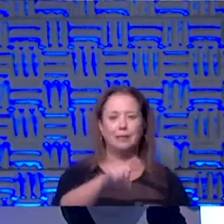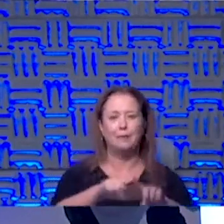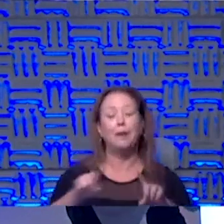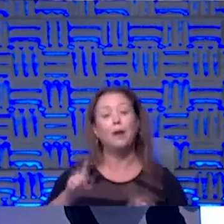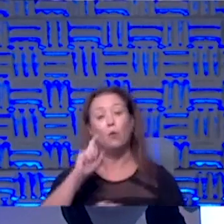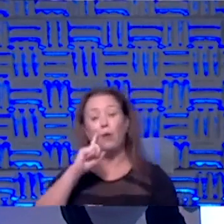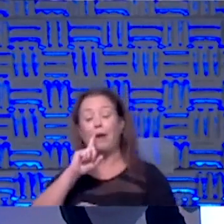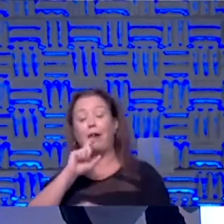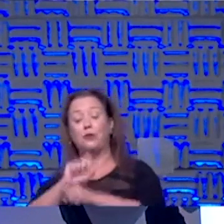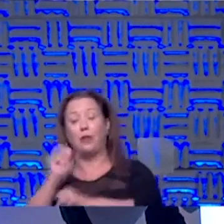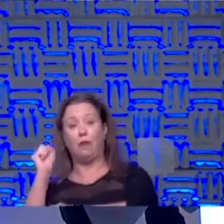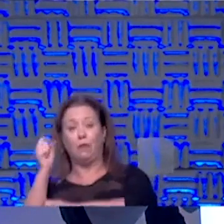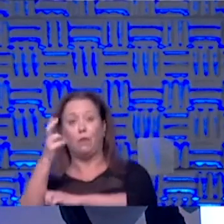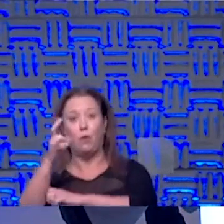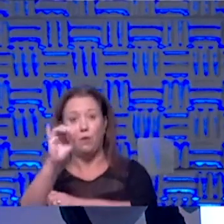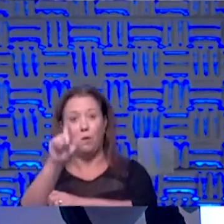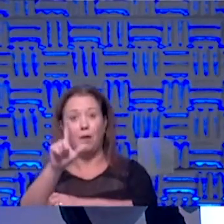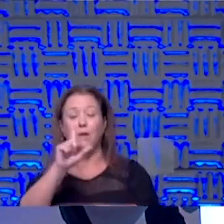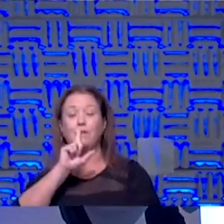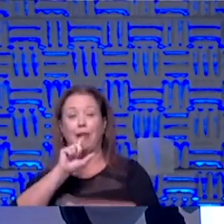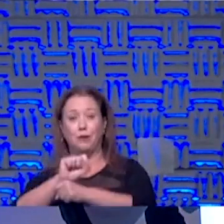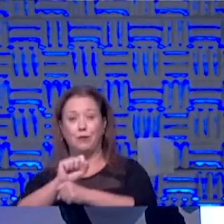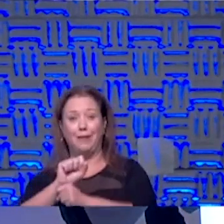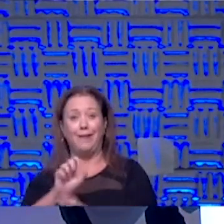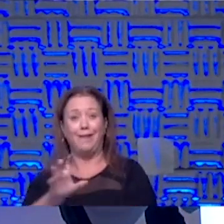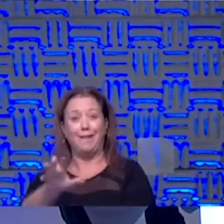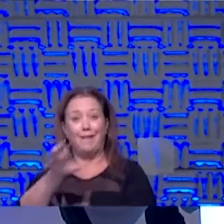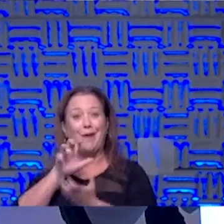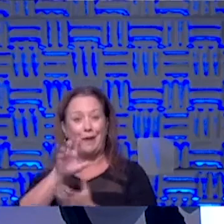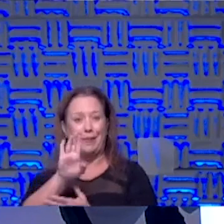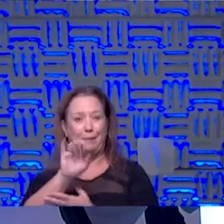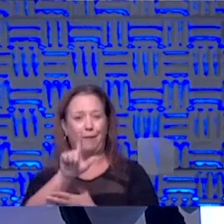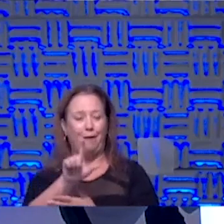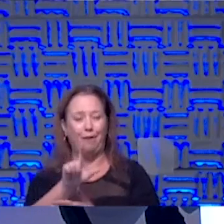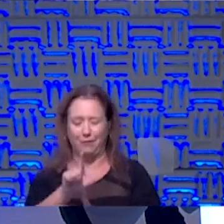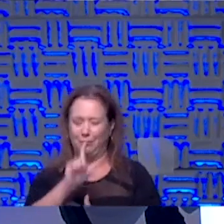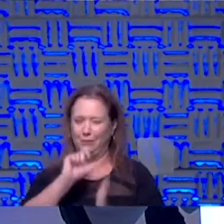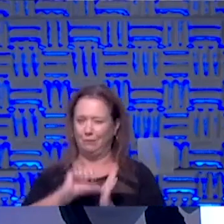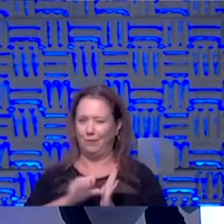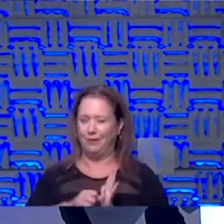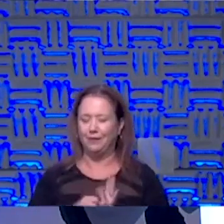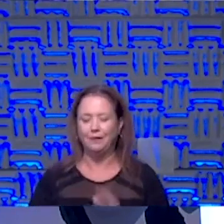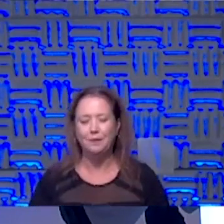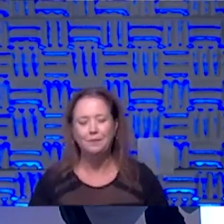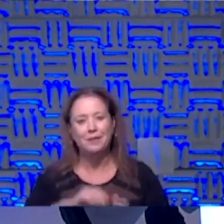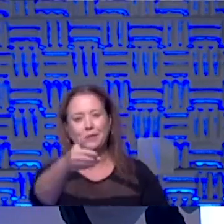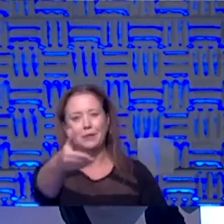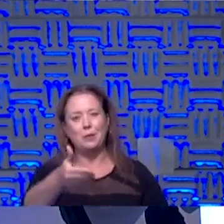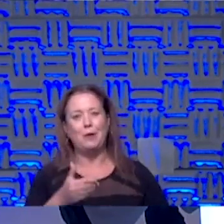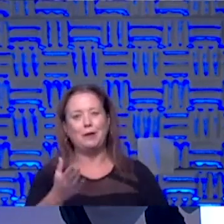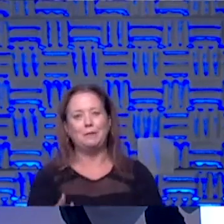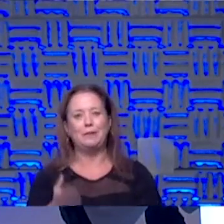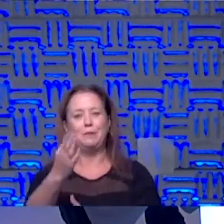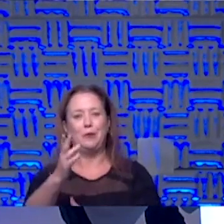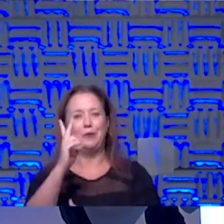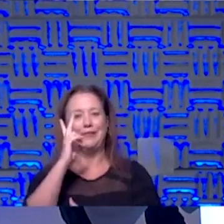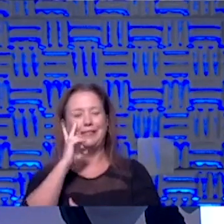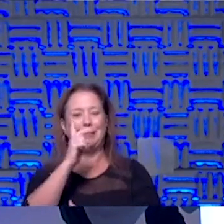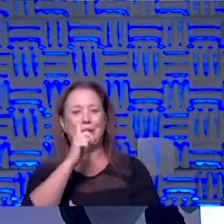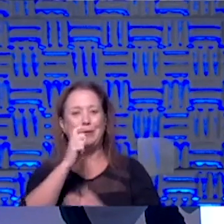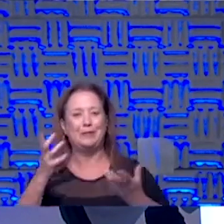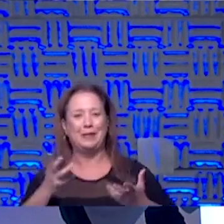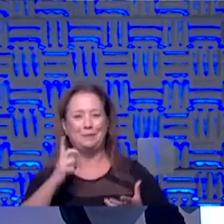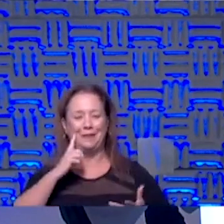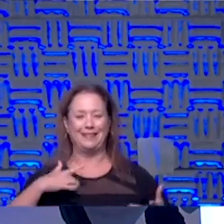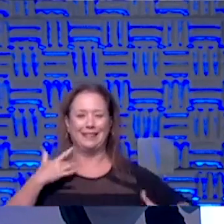actually did throw the ball, and you actually did catch a ball. Yes. That's pretty impressive, I have to just say. So welcome this morning. You can tell who's in the studio. We're kind of